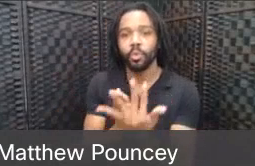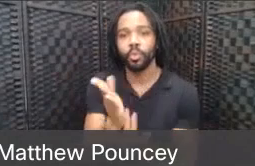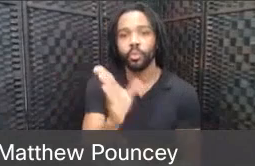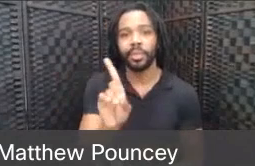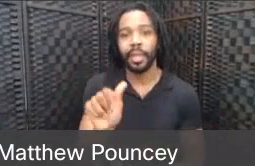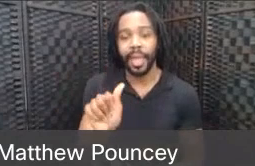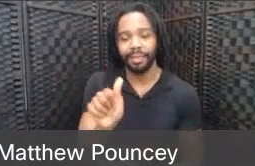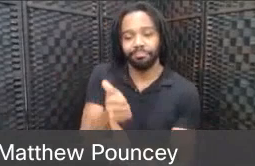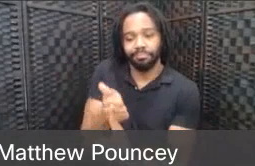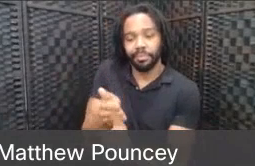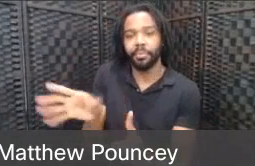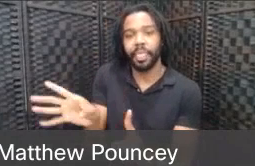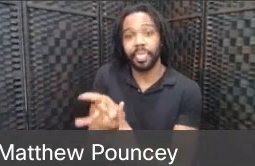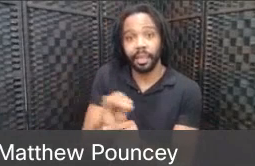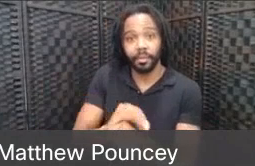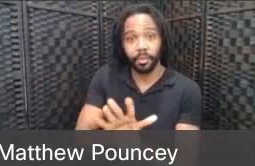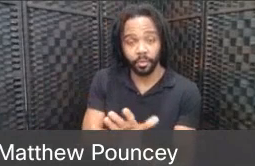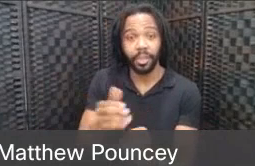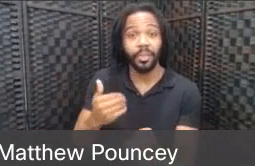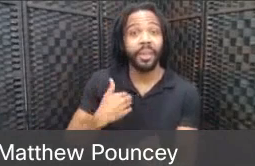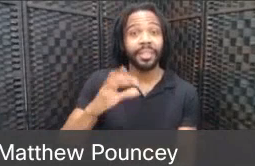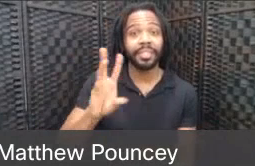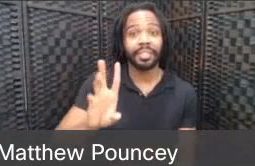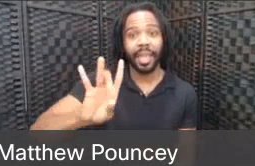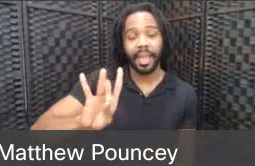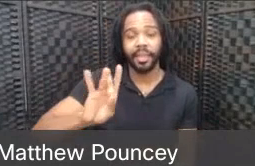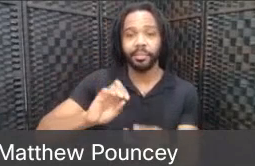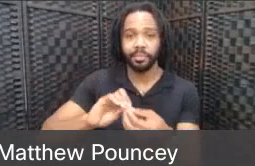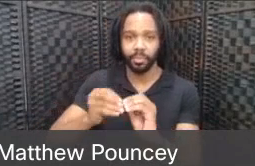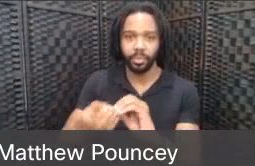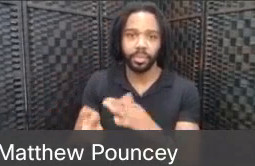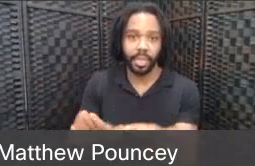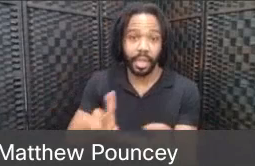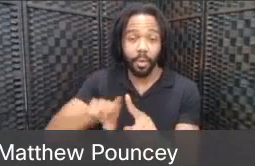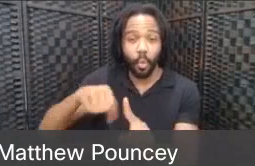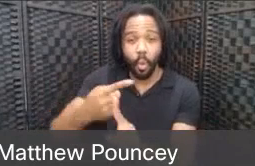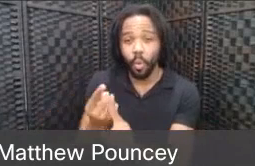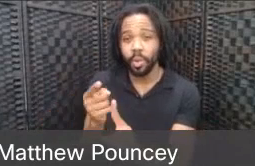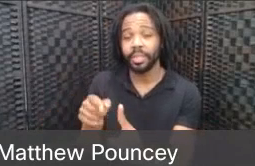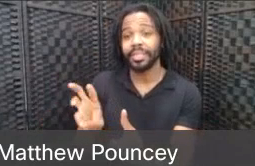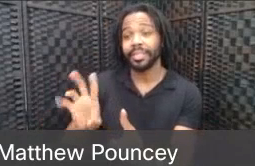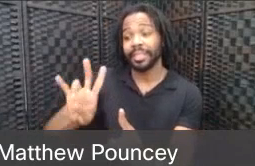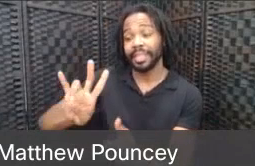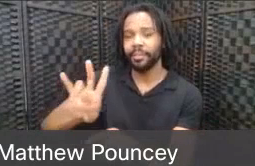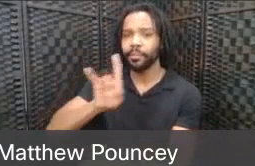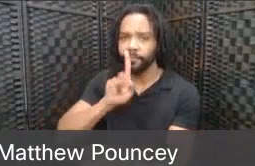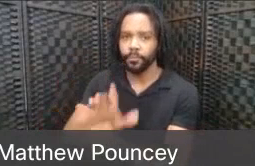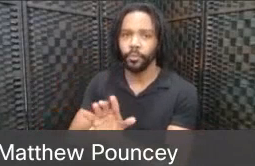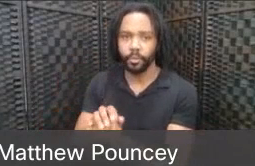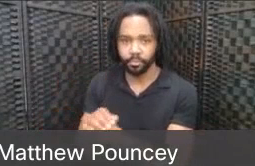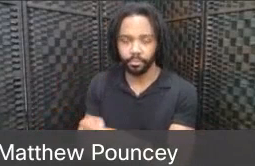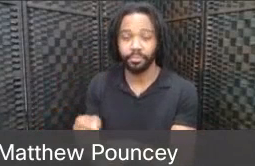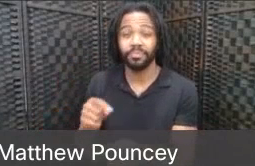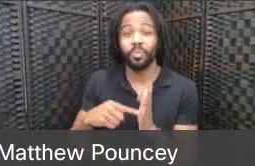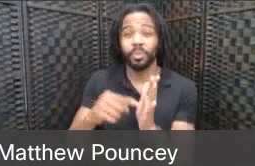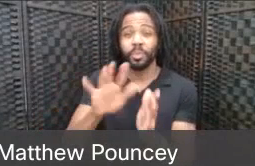have contracted COVID. We have had 68 deaths, but only 37 of these are confirmed as COVID, representing about